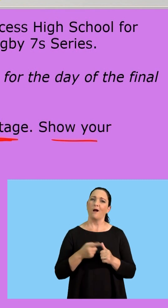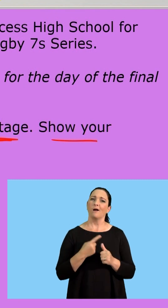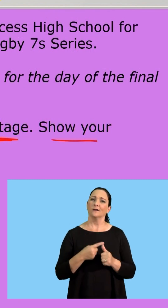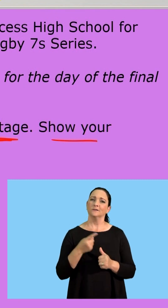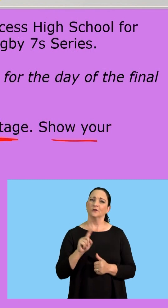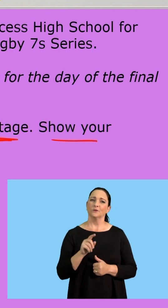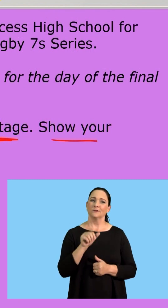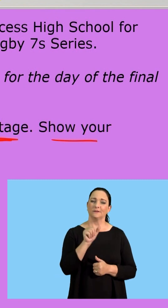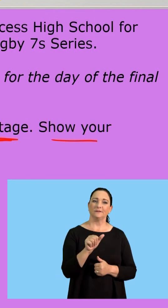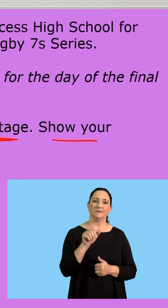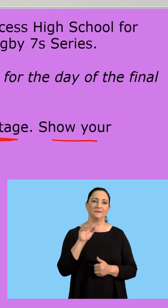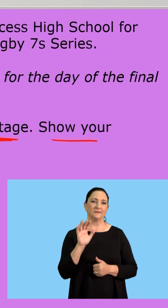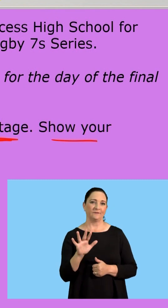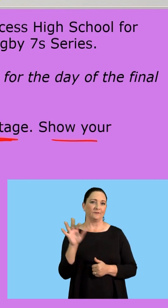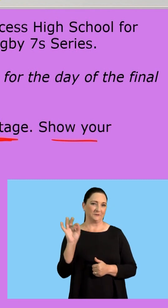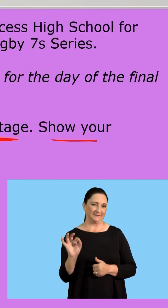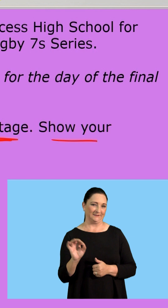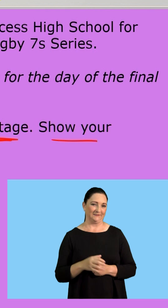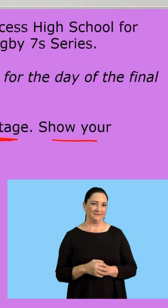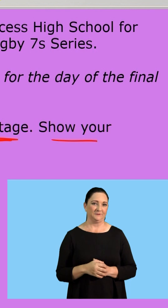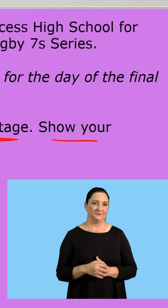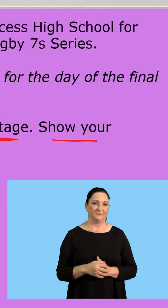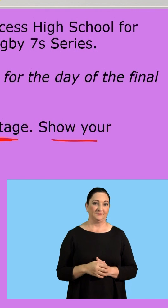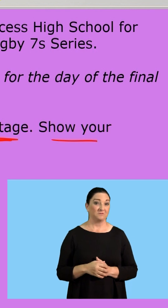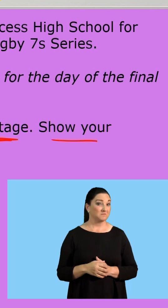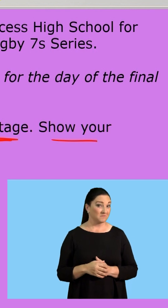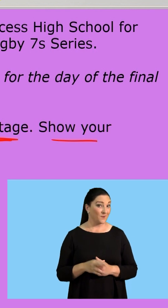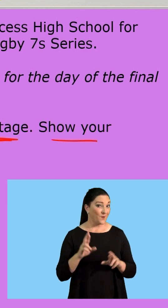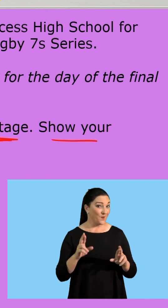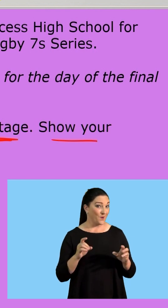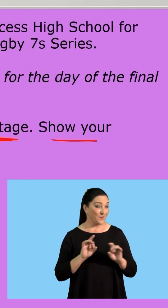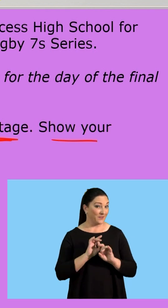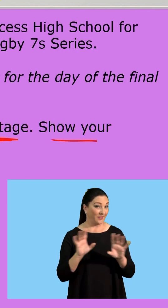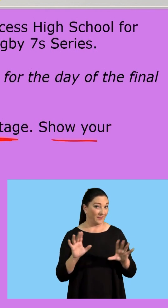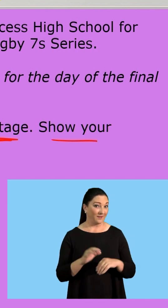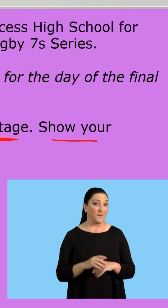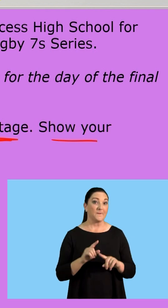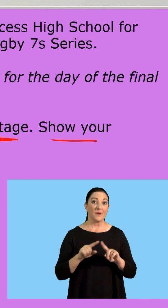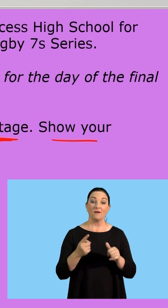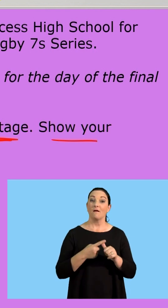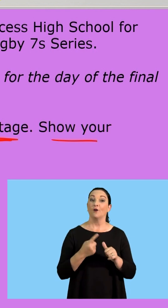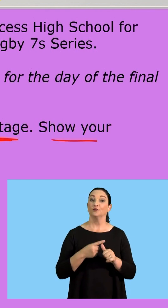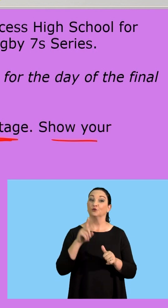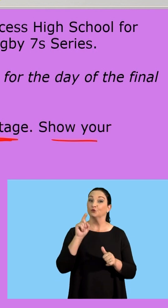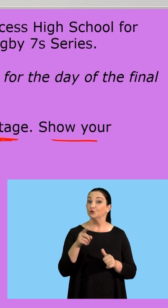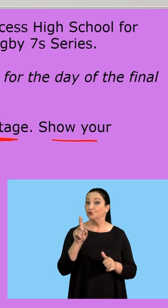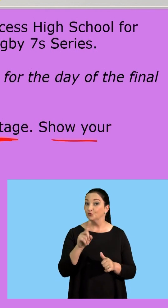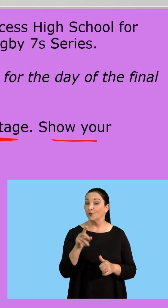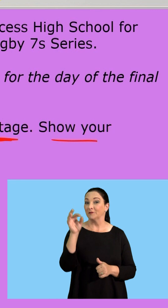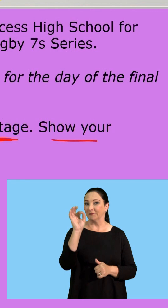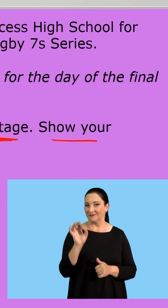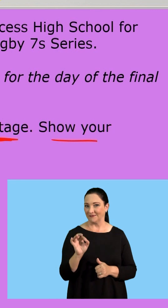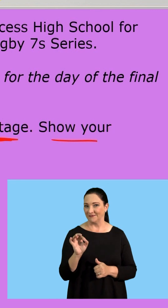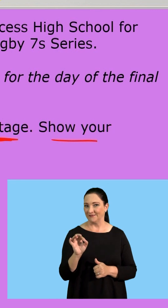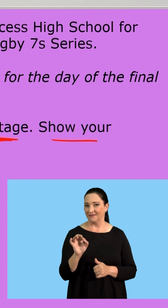calculation, I get an answer of 65%. Okay, so I hope that's clear. Remember, your answer should be in